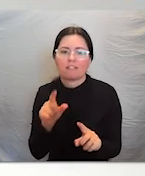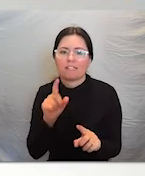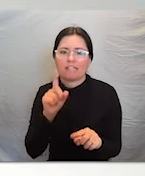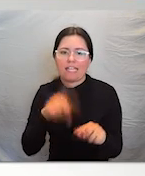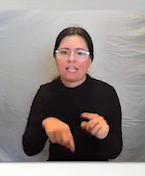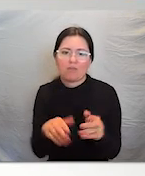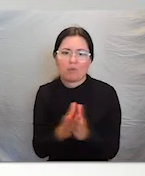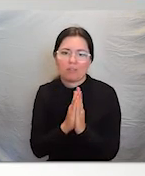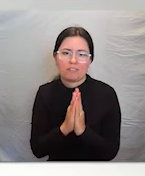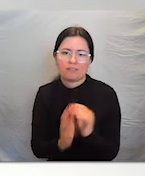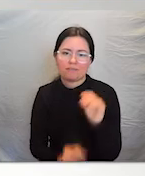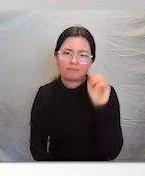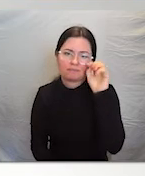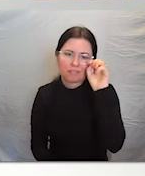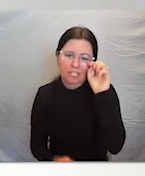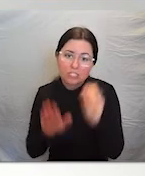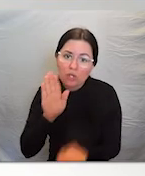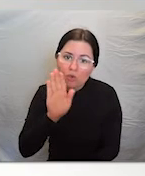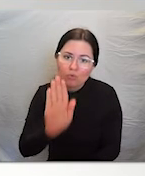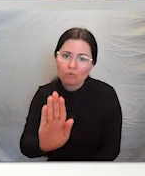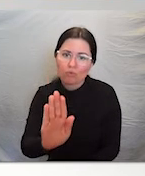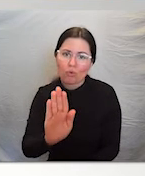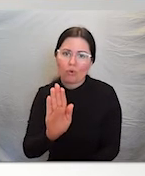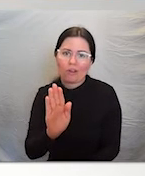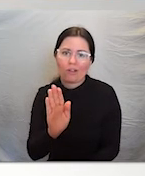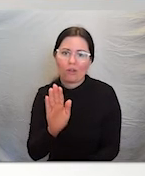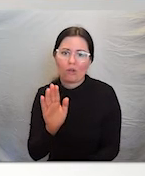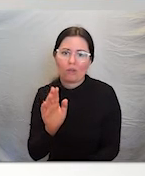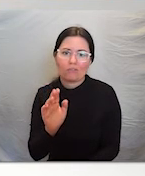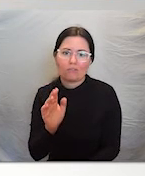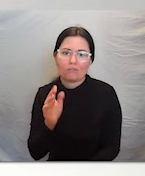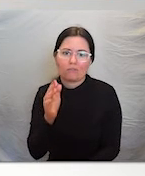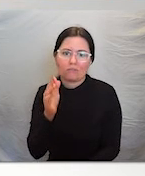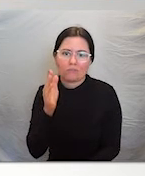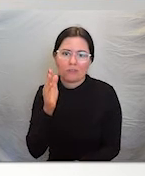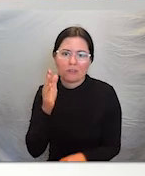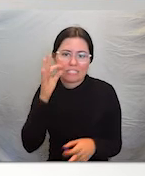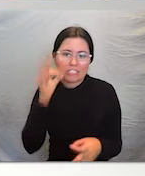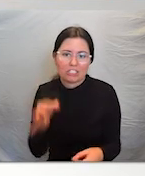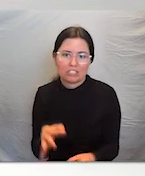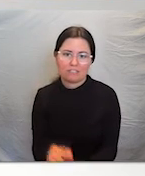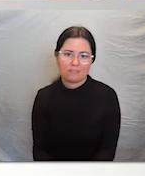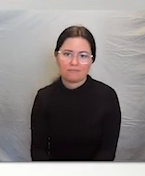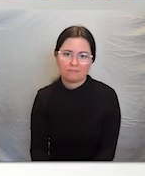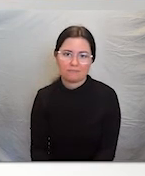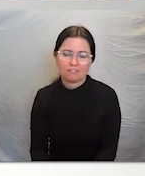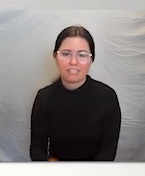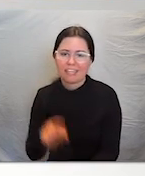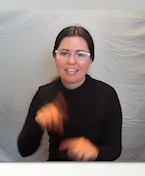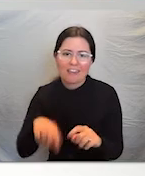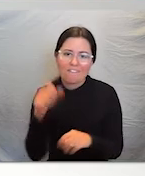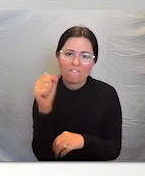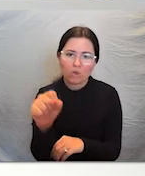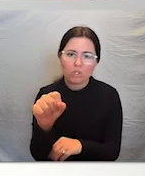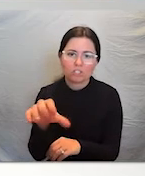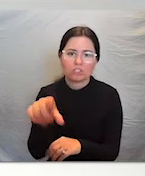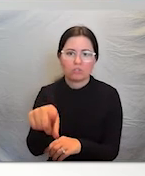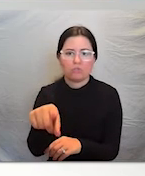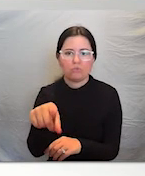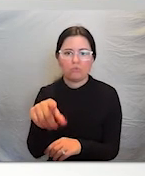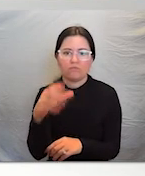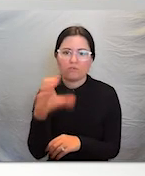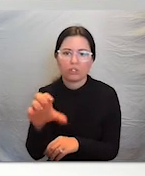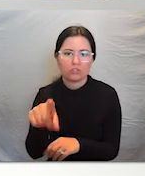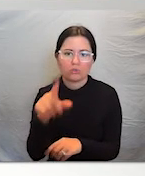supposed to be on your terms to self-disclose. They can't force you to self-disclose, and